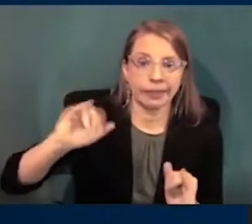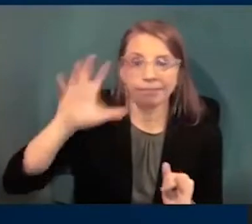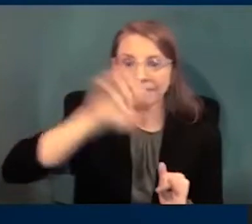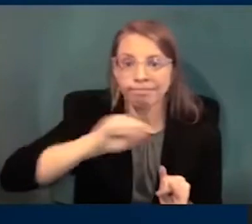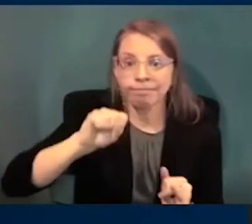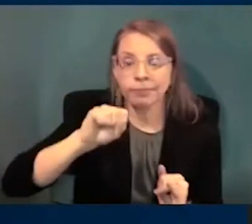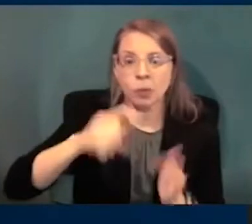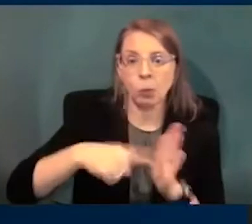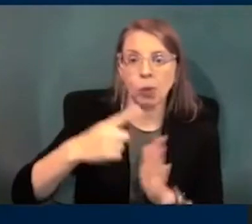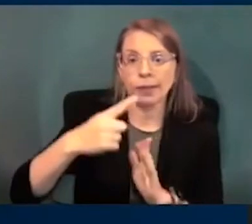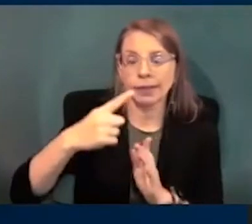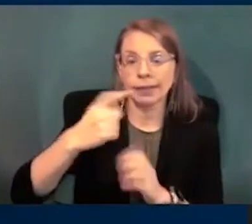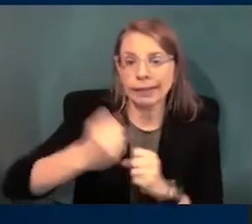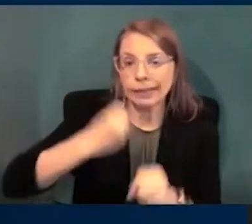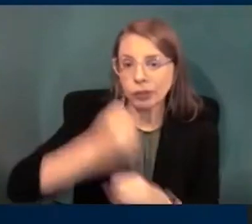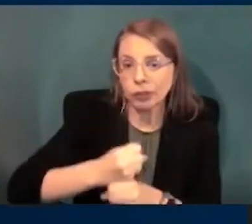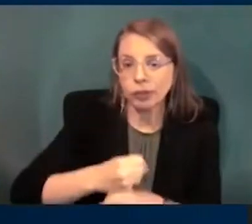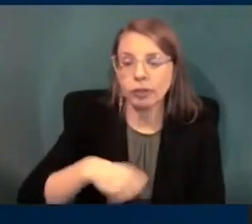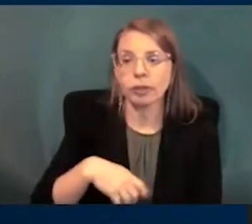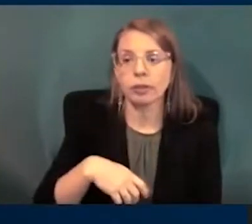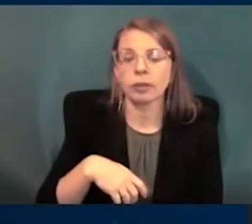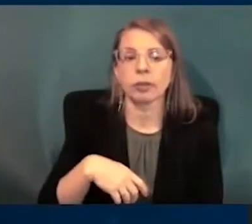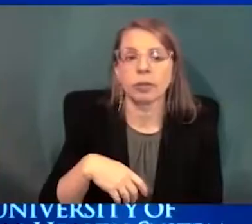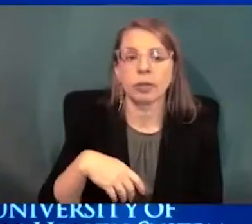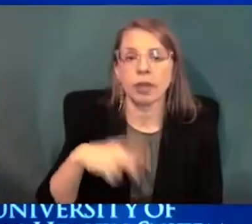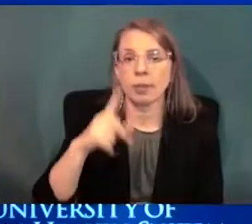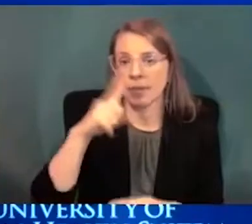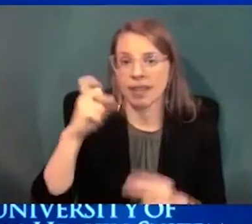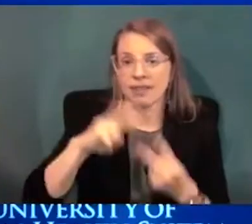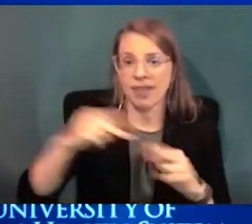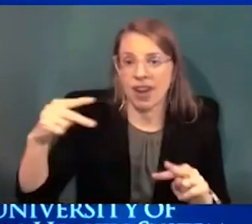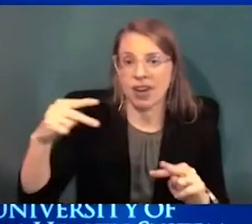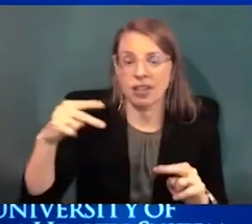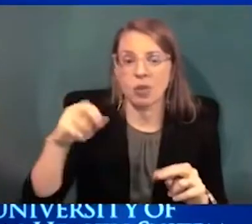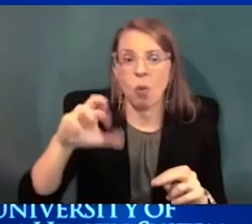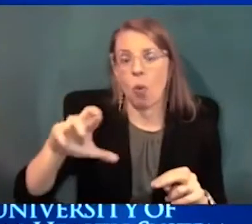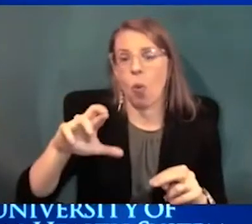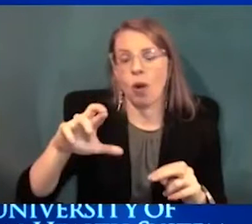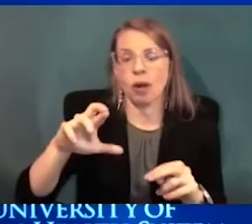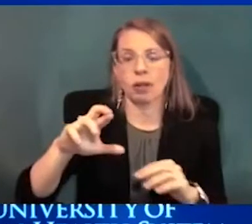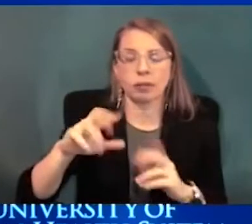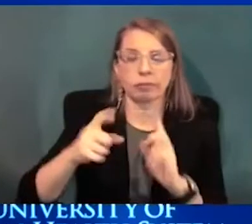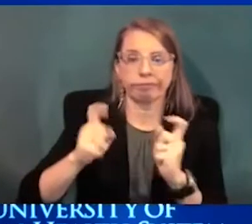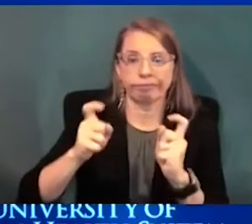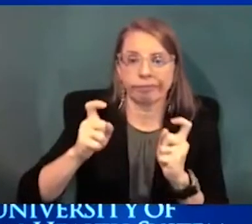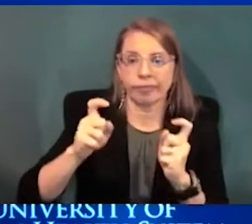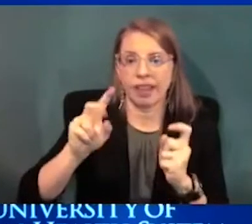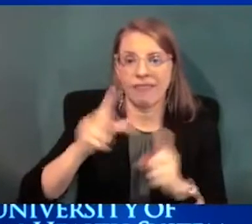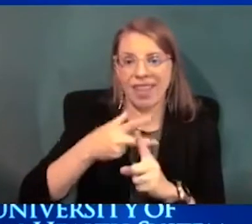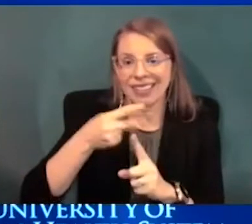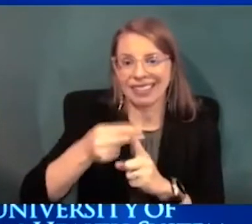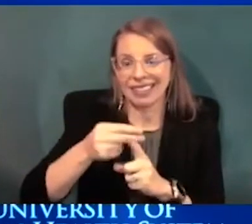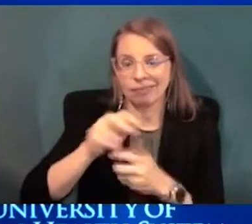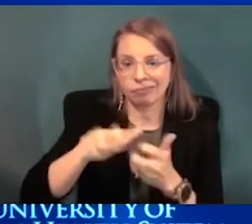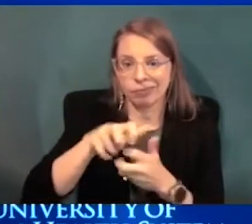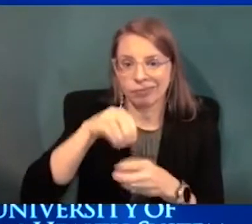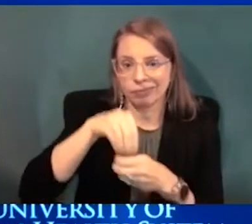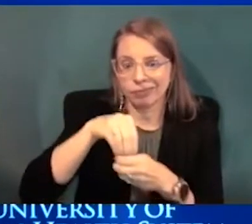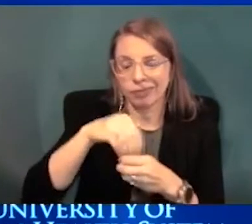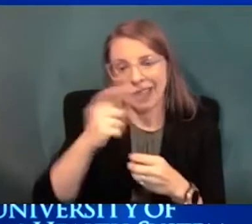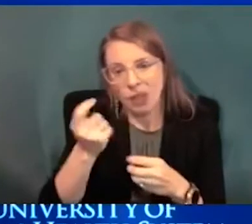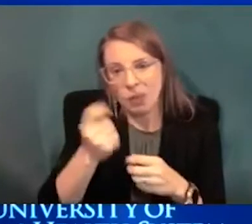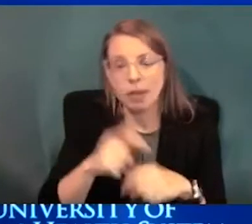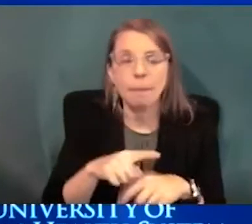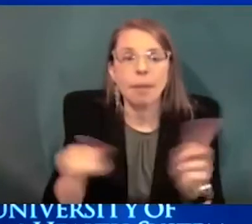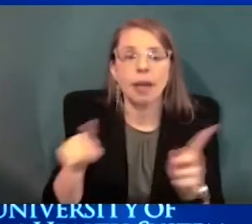year, and both because of variants and maybe they may recalibrate the vaccine a little bit. But it appears so far that the vaccine immunity is